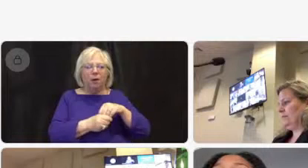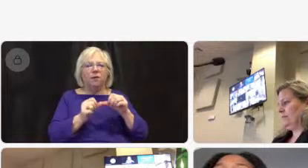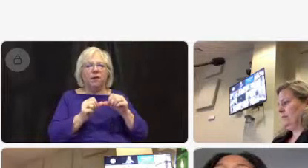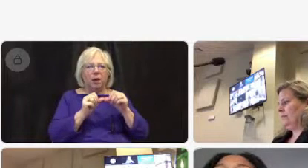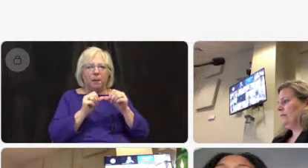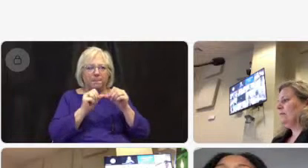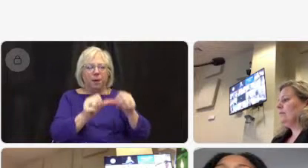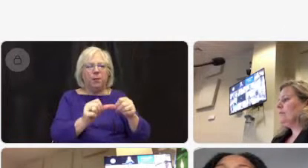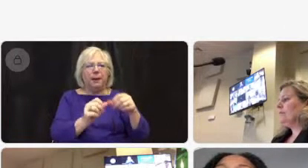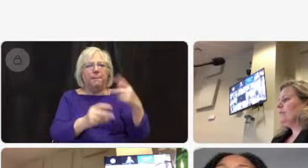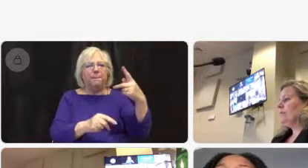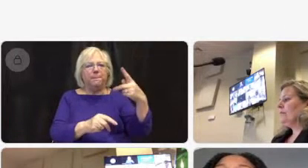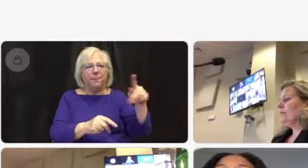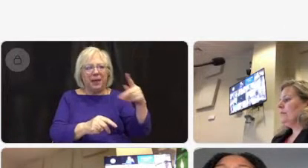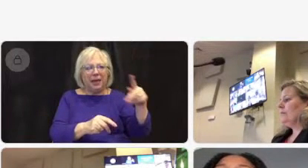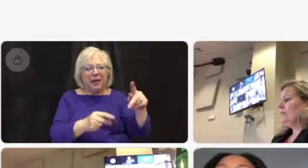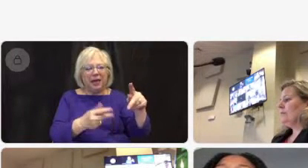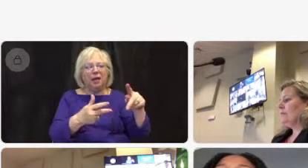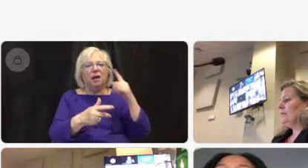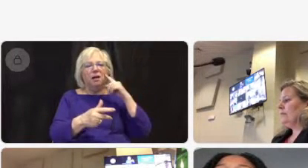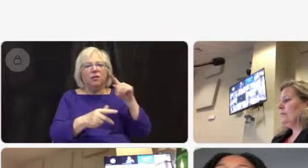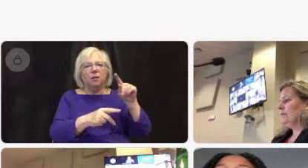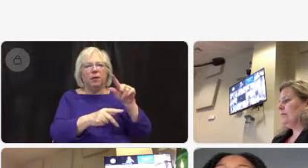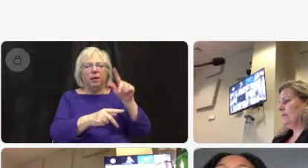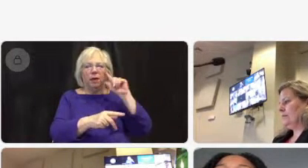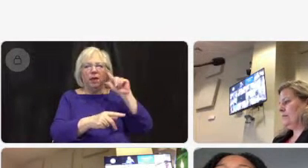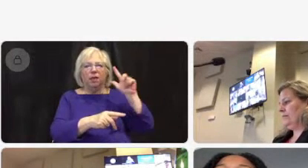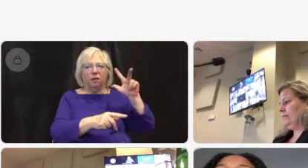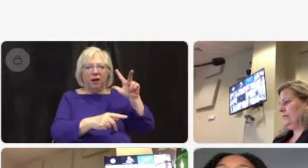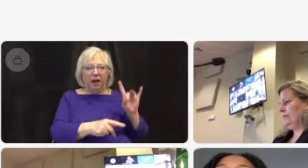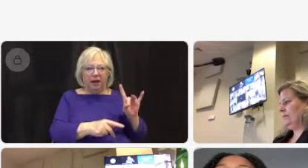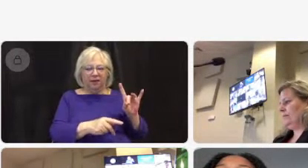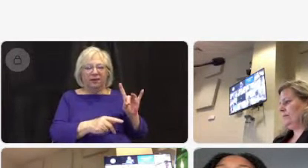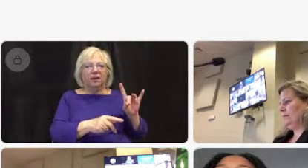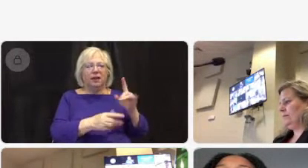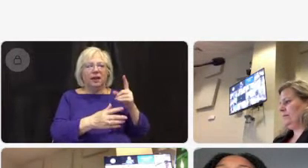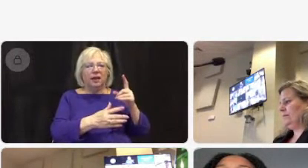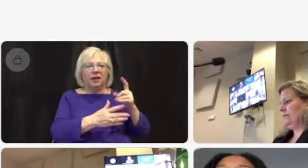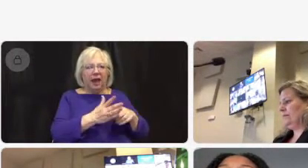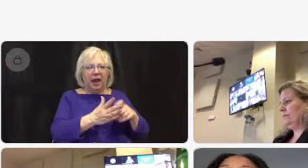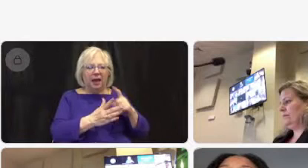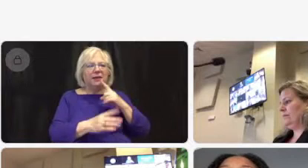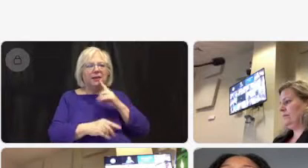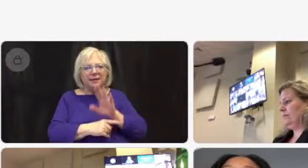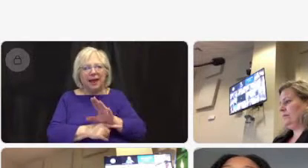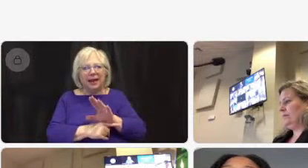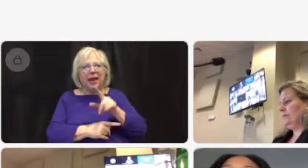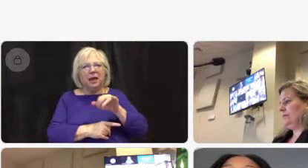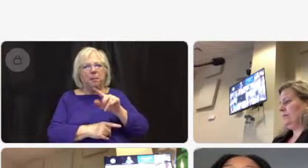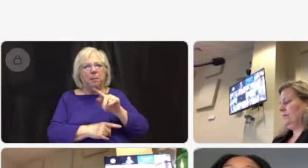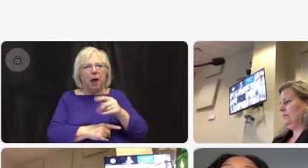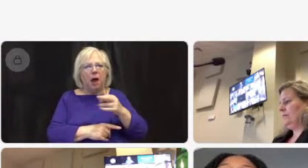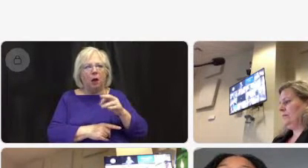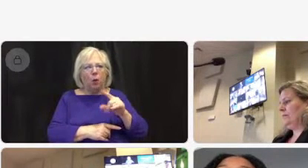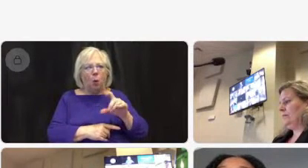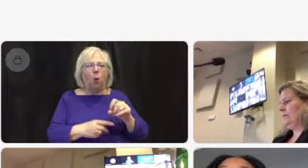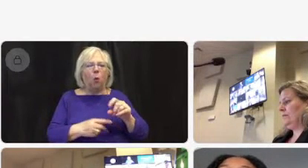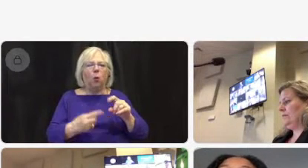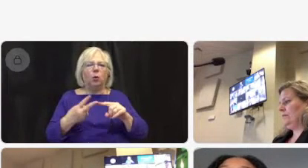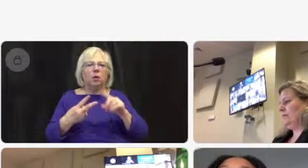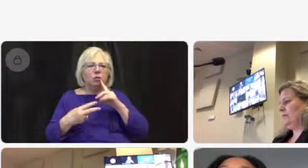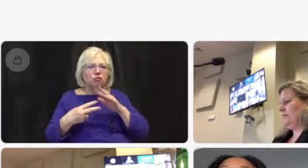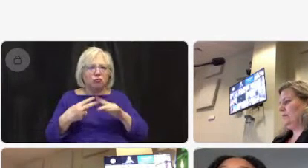of public infrastructure for the 3/8, and have a dedicated pothole drainage street program. I